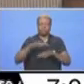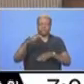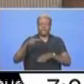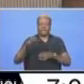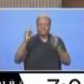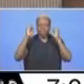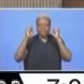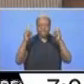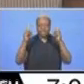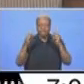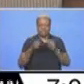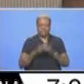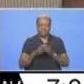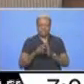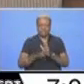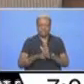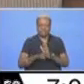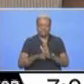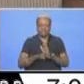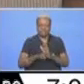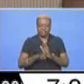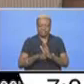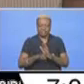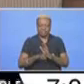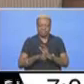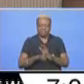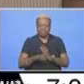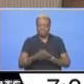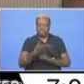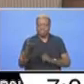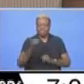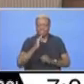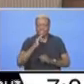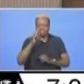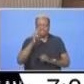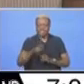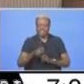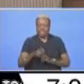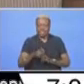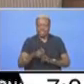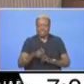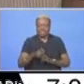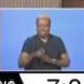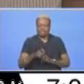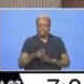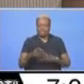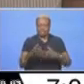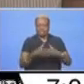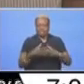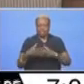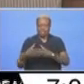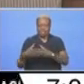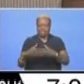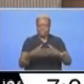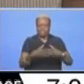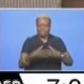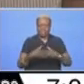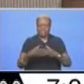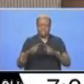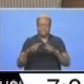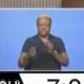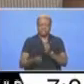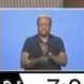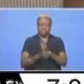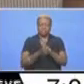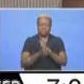Obviously, this represents for the Bahamas a big shock. There is in the international community the idea that middle-income countries should not be supported. It's a